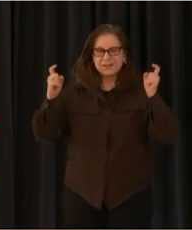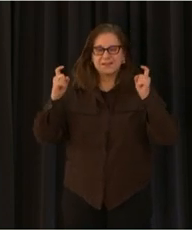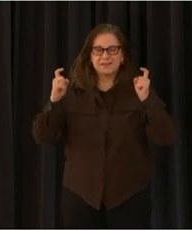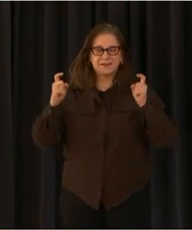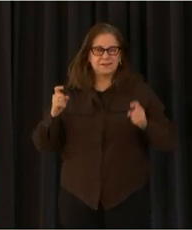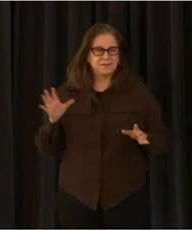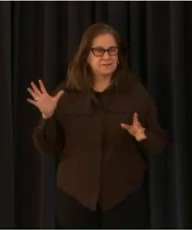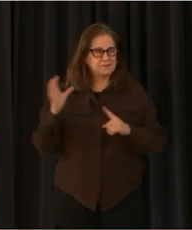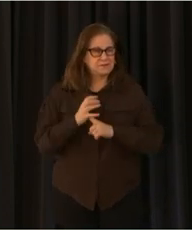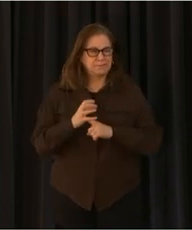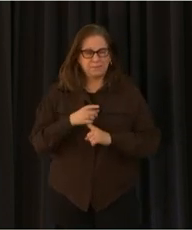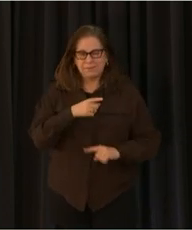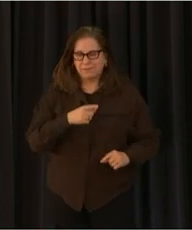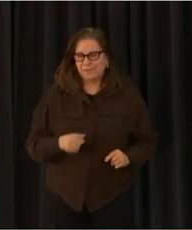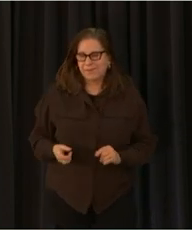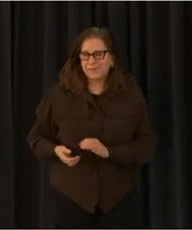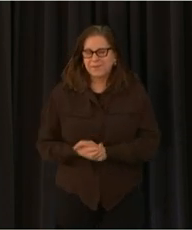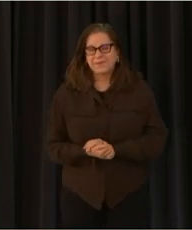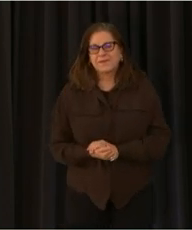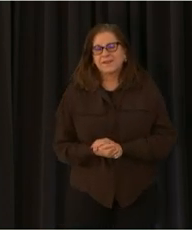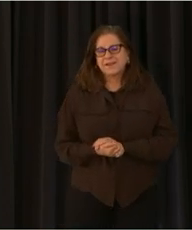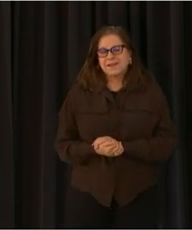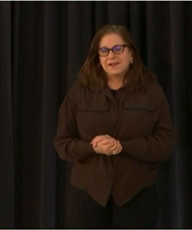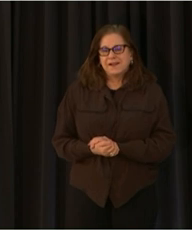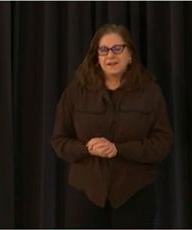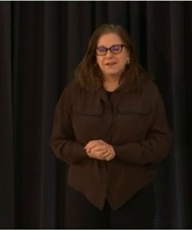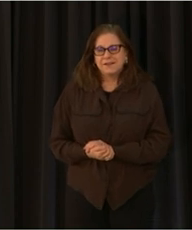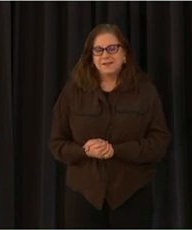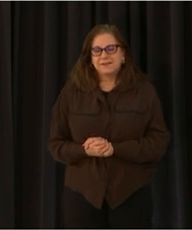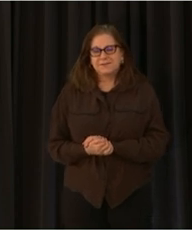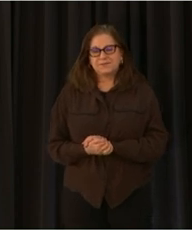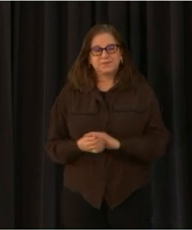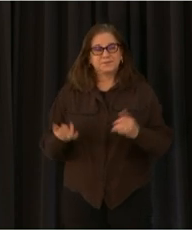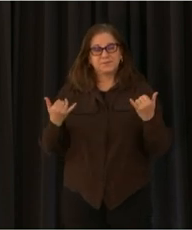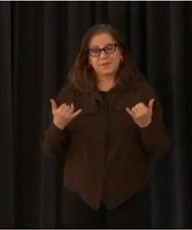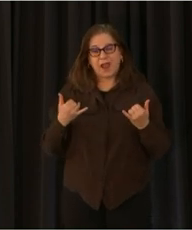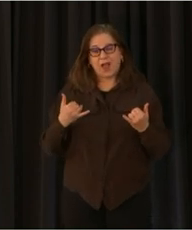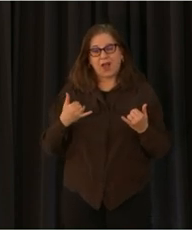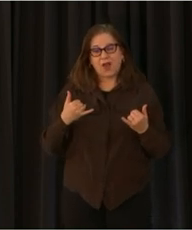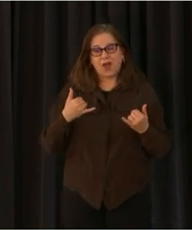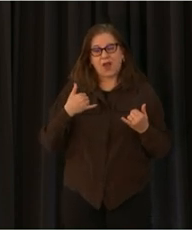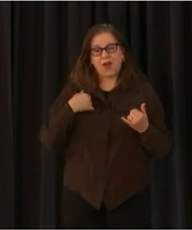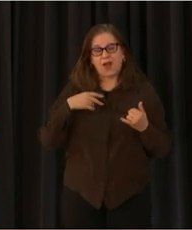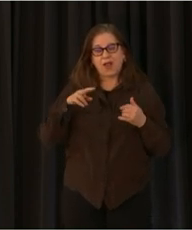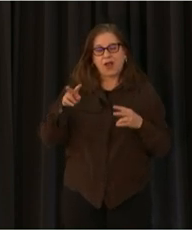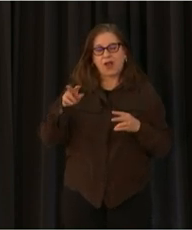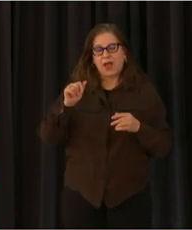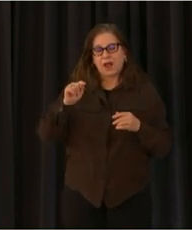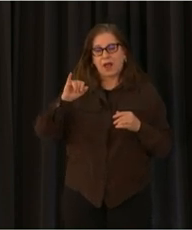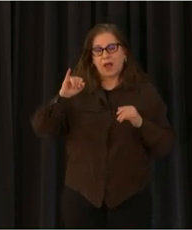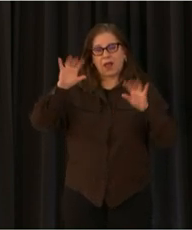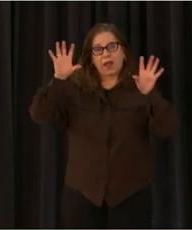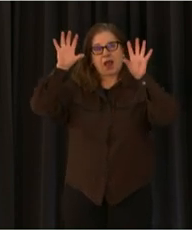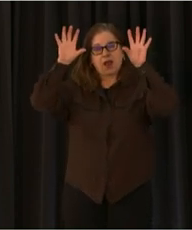We're also currently looking at a cloud or web-based solution to implement to support our current UI